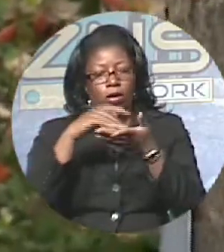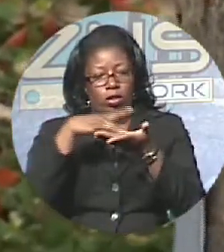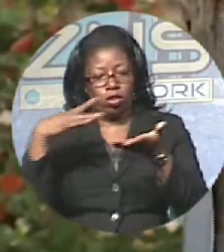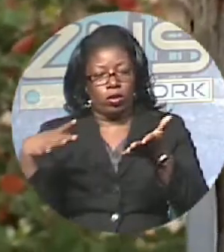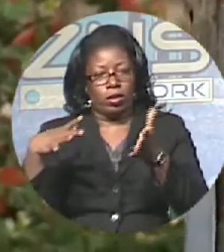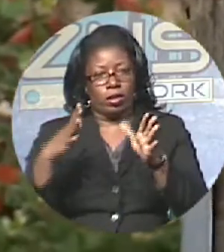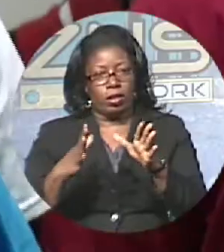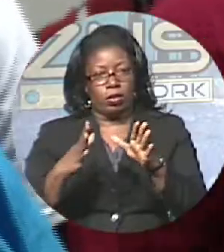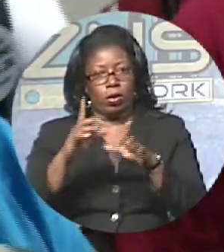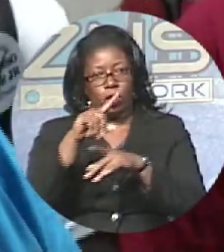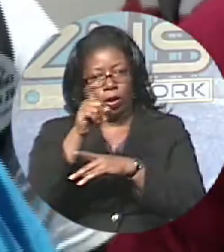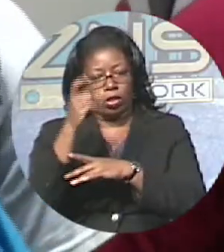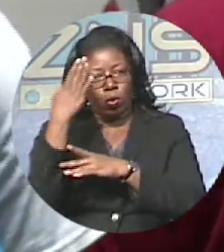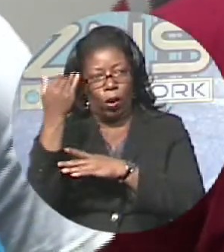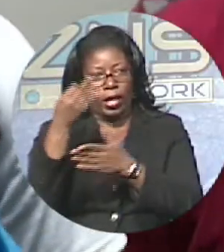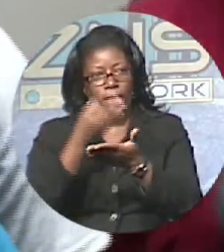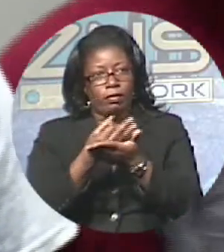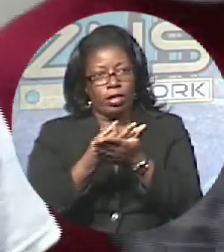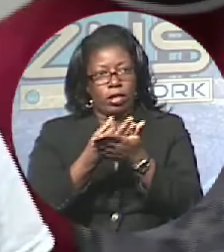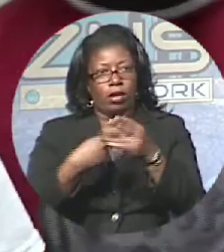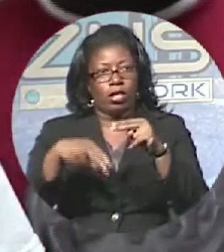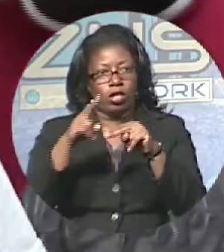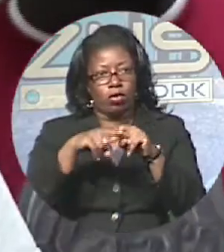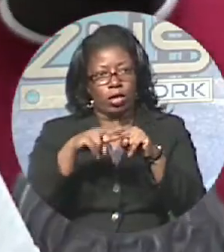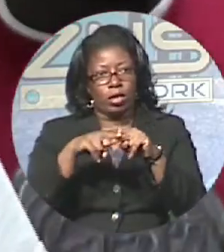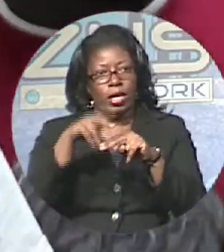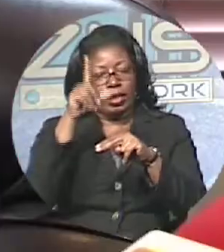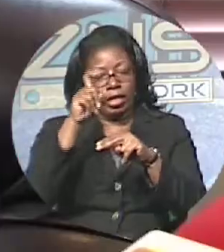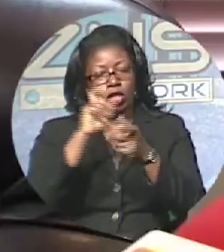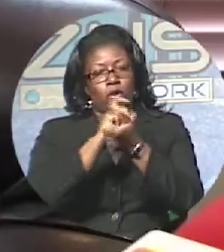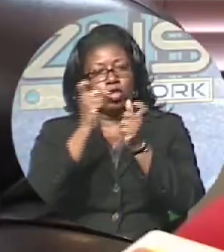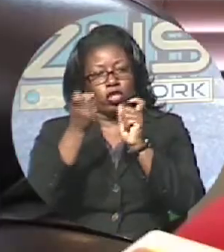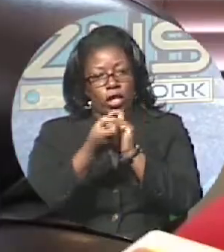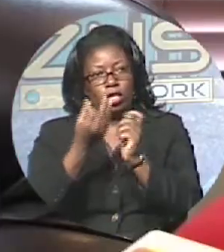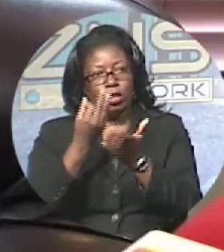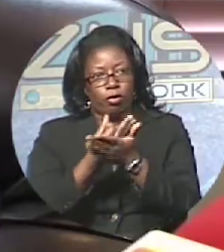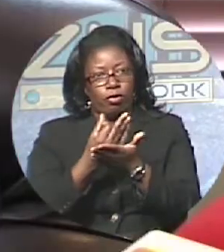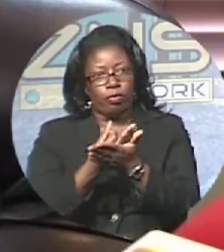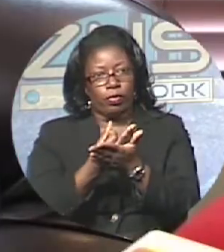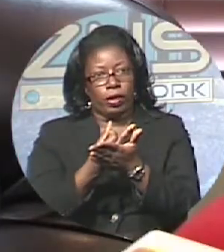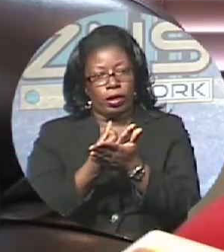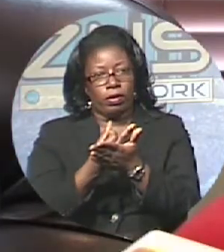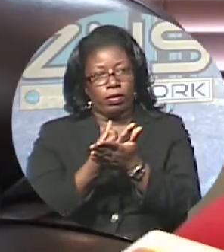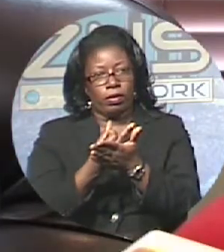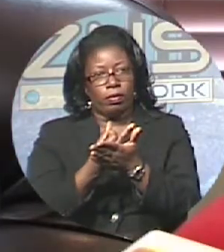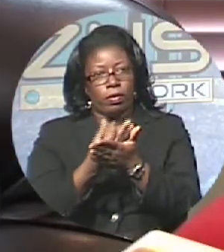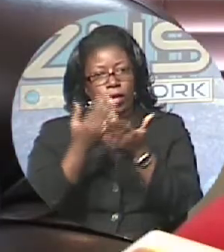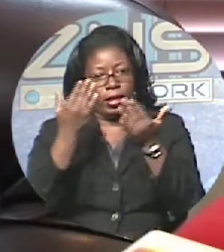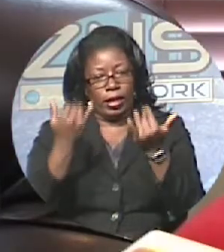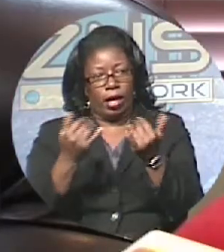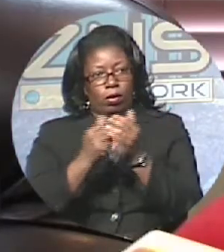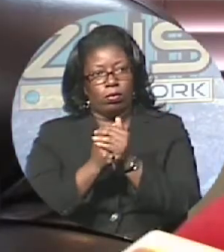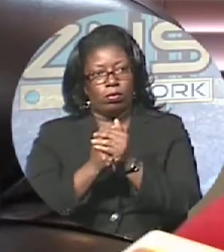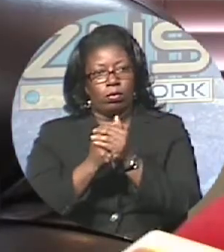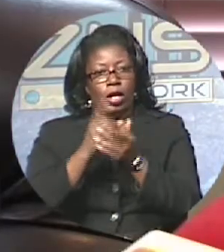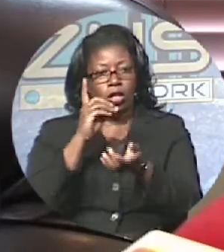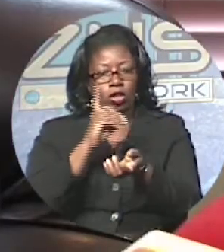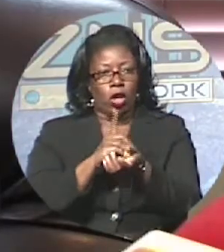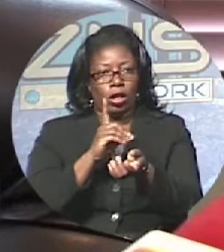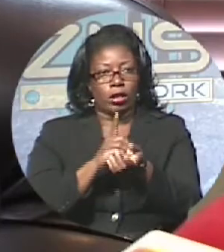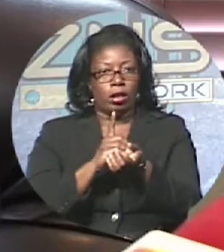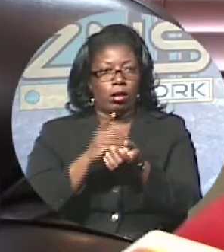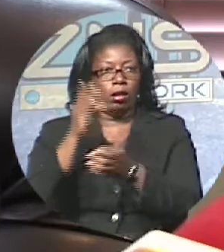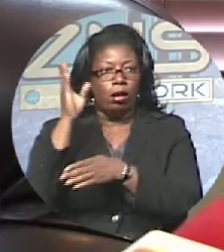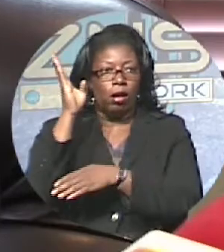unjustified. Even more, they're demanding the fees be reversed. But COB's president Dr. Betsy Vogel-Bowles today said that while it has been a challenge to